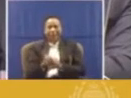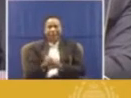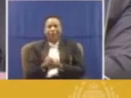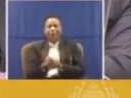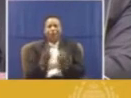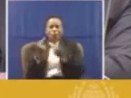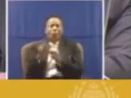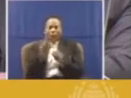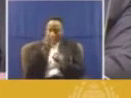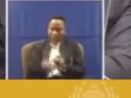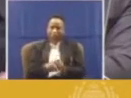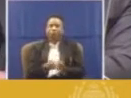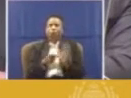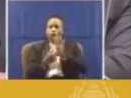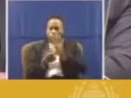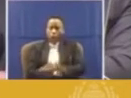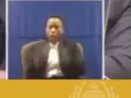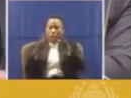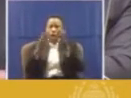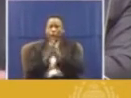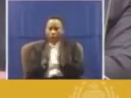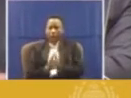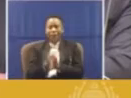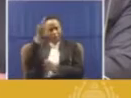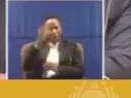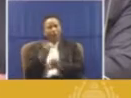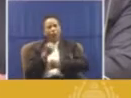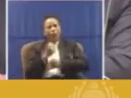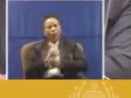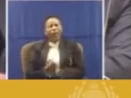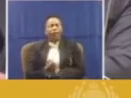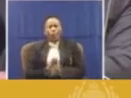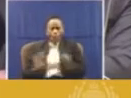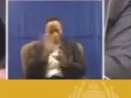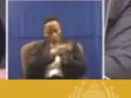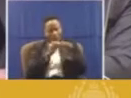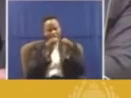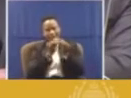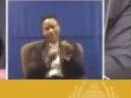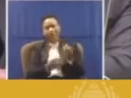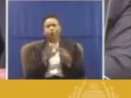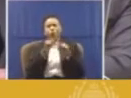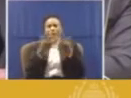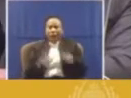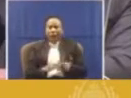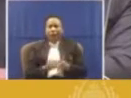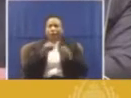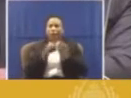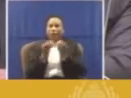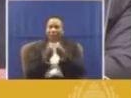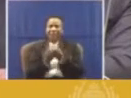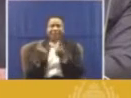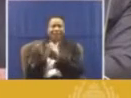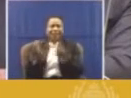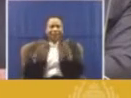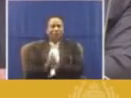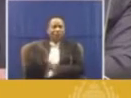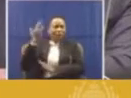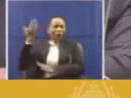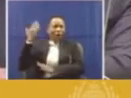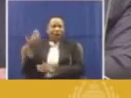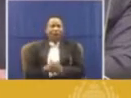serious and desperate? All the plans that the president is talking about consist of things that should have been done long ago,